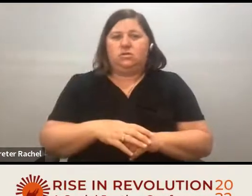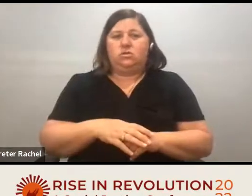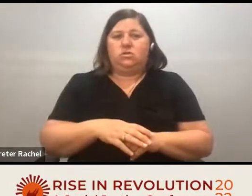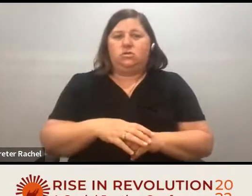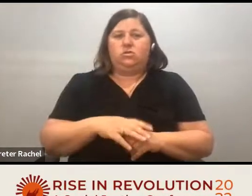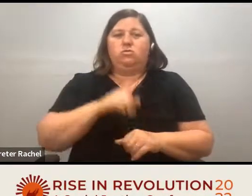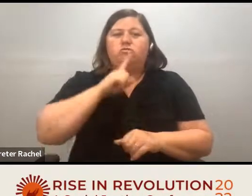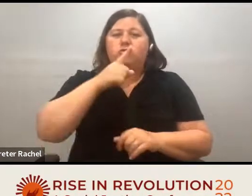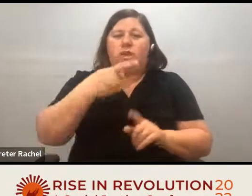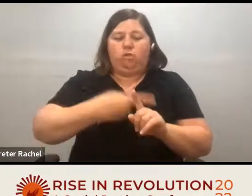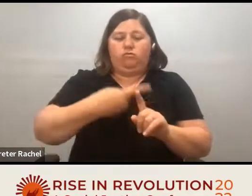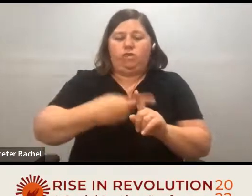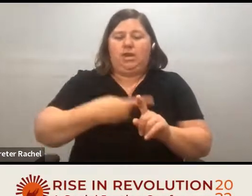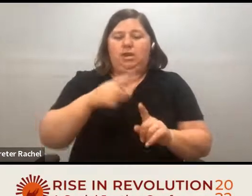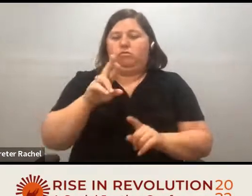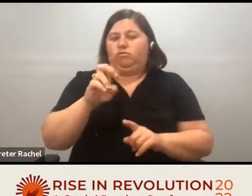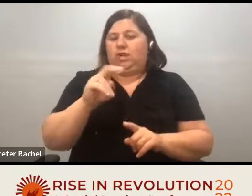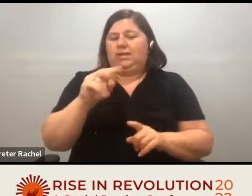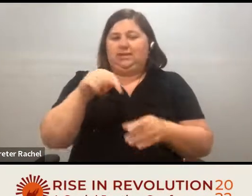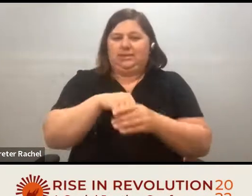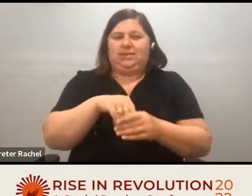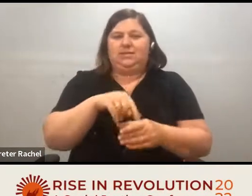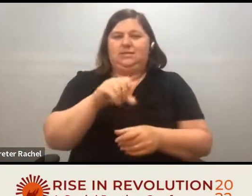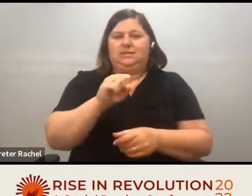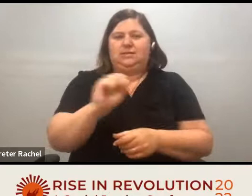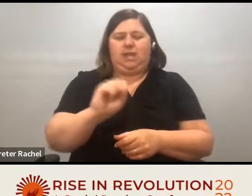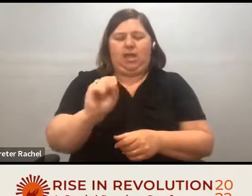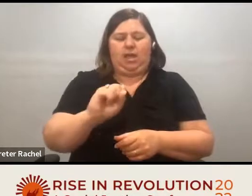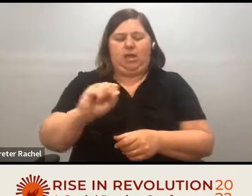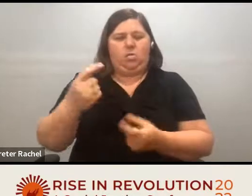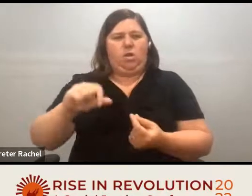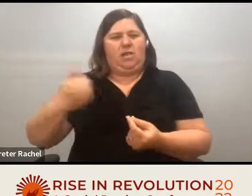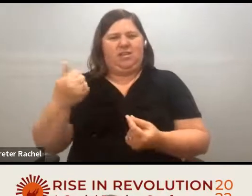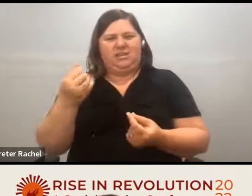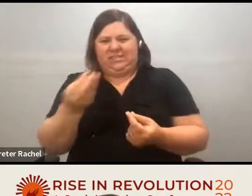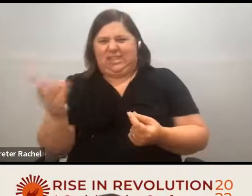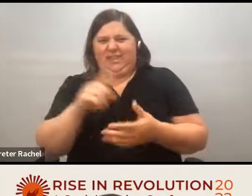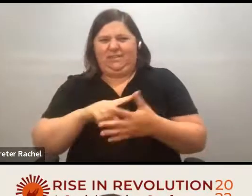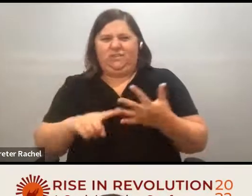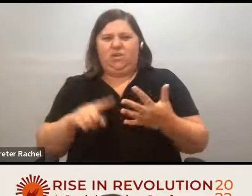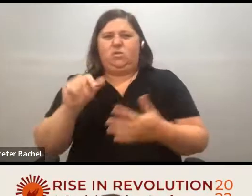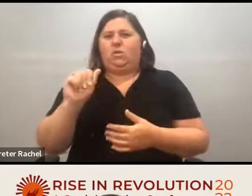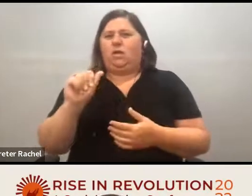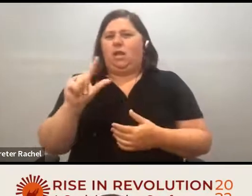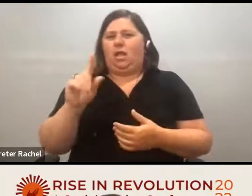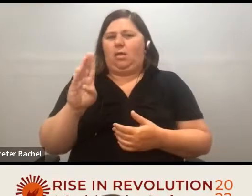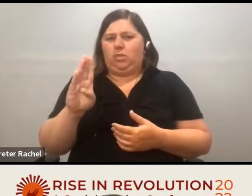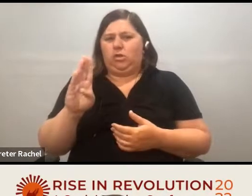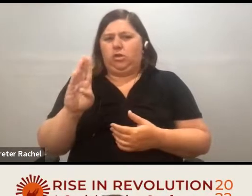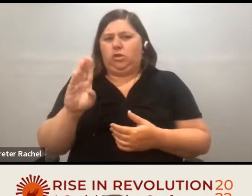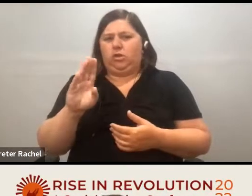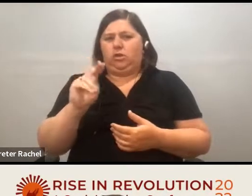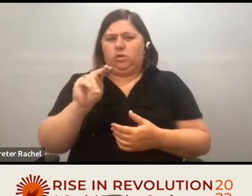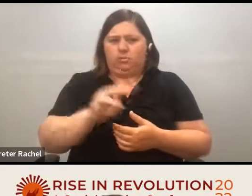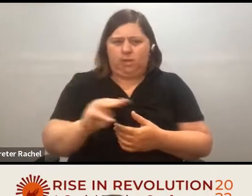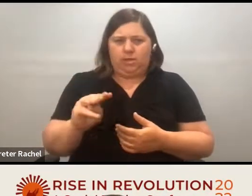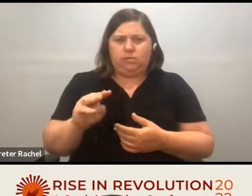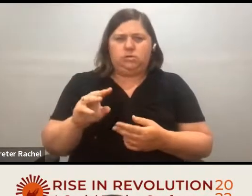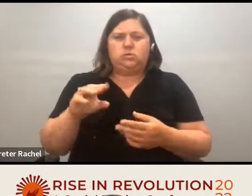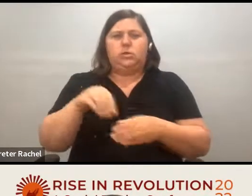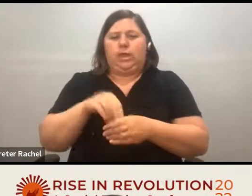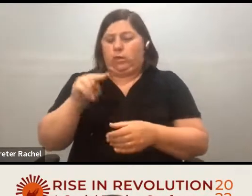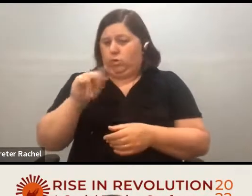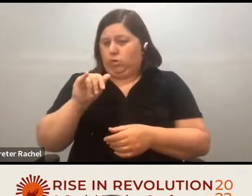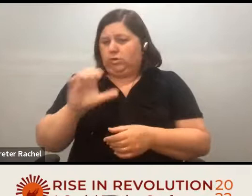Rent up in Seattle. Which other ones are there? There's several. There's one in Albuquerque. Oh, there's the Manhattan Fund in New York